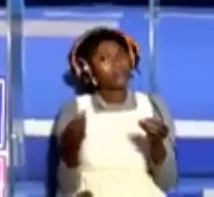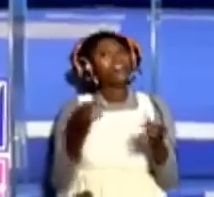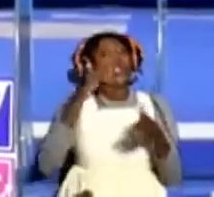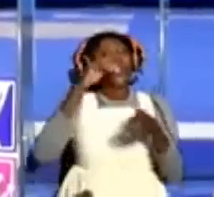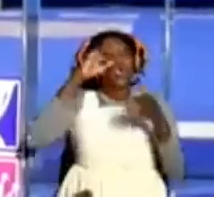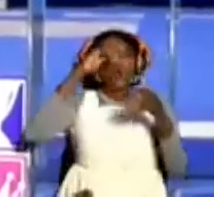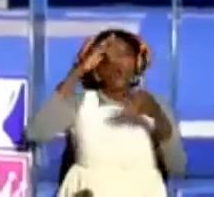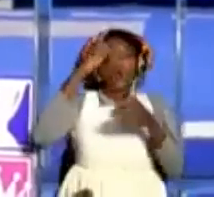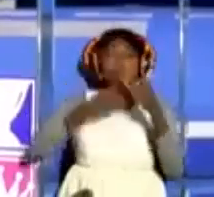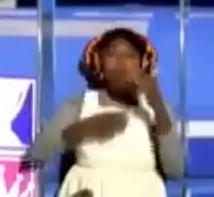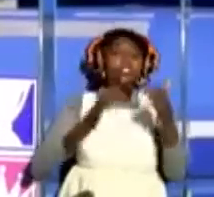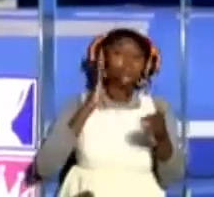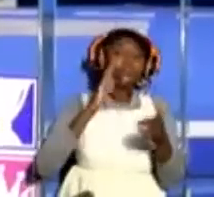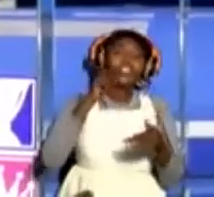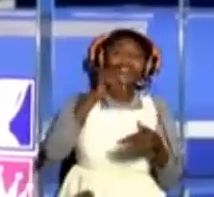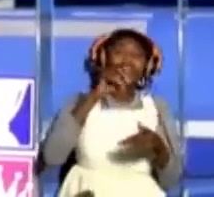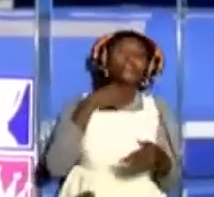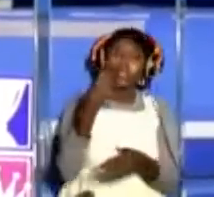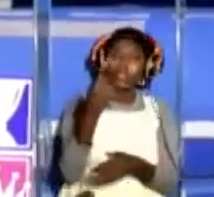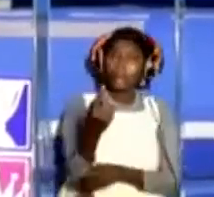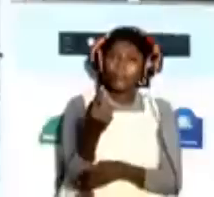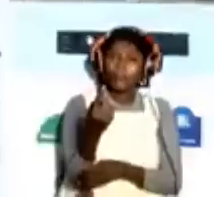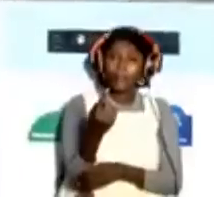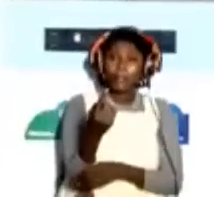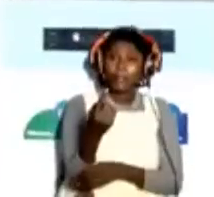What will you be saying?